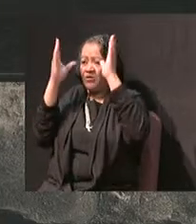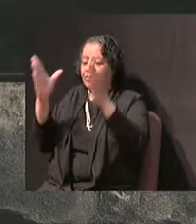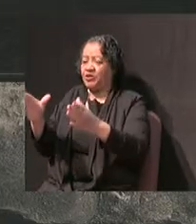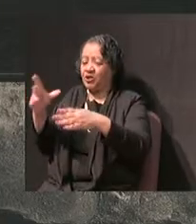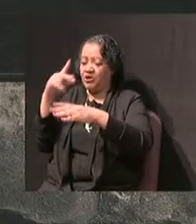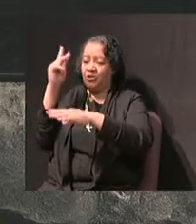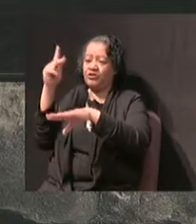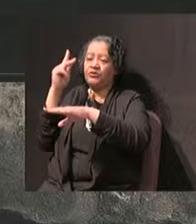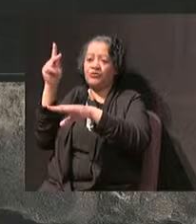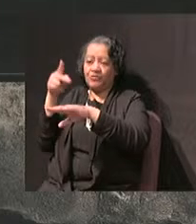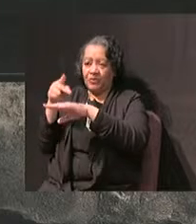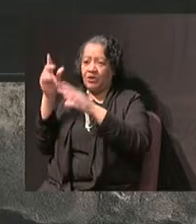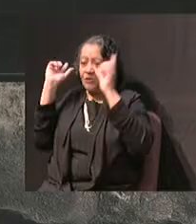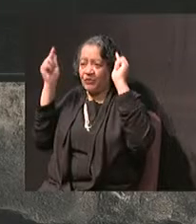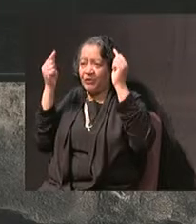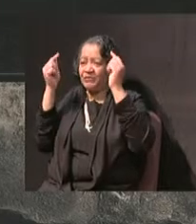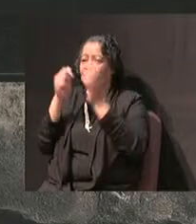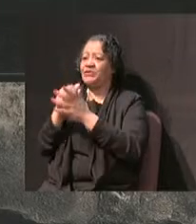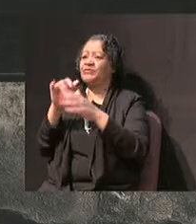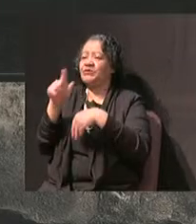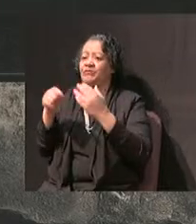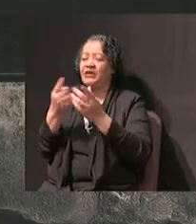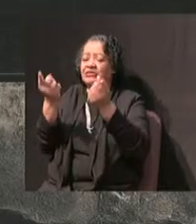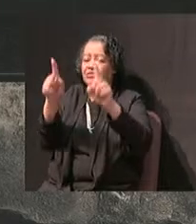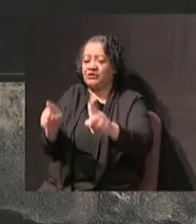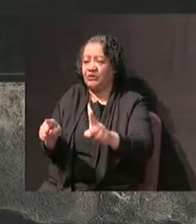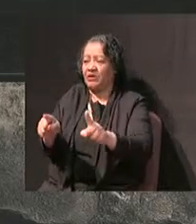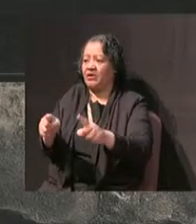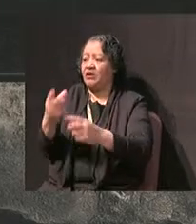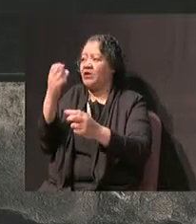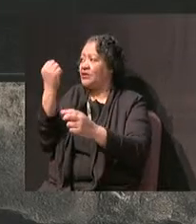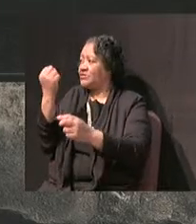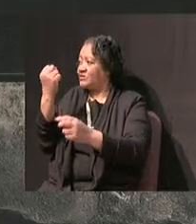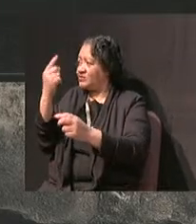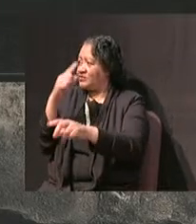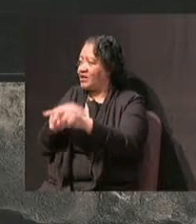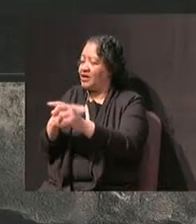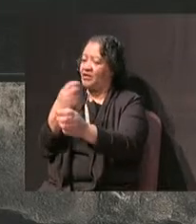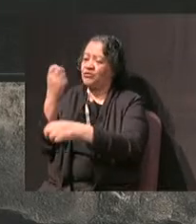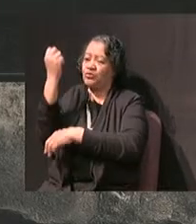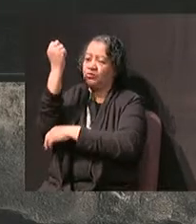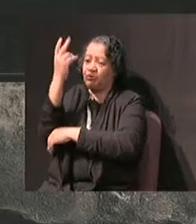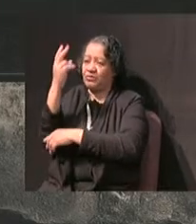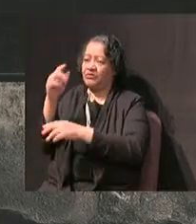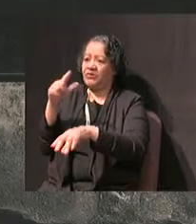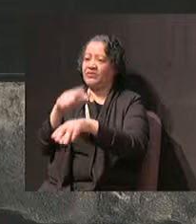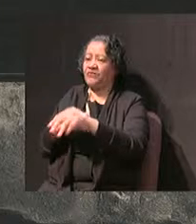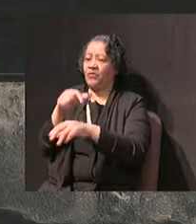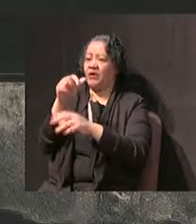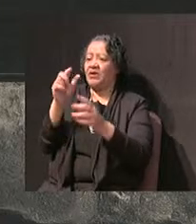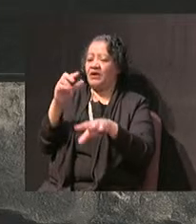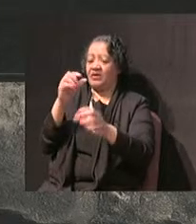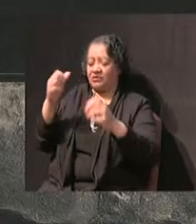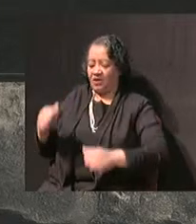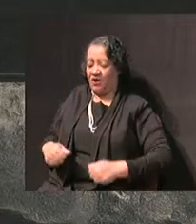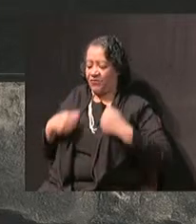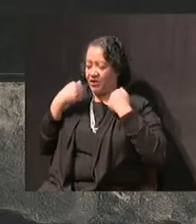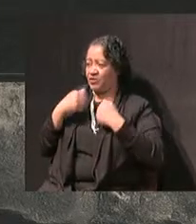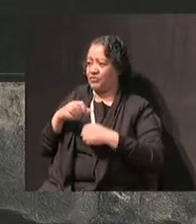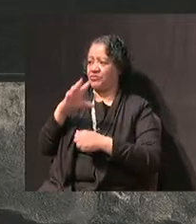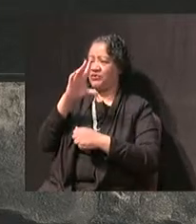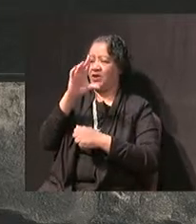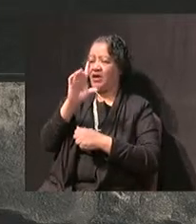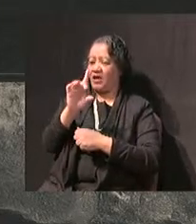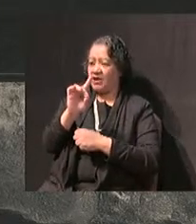administrator and governance. So that's going to take place at 12 noon. It's at 844 South